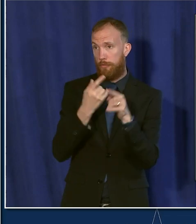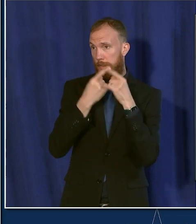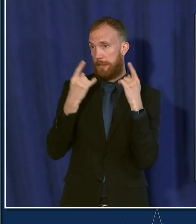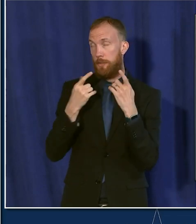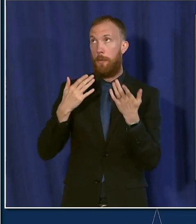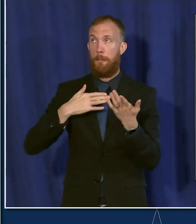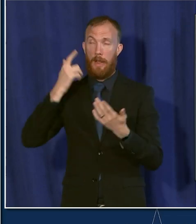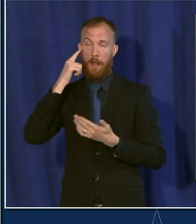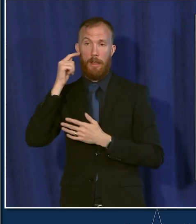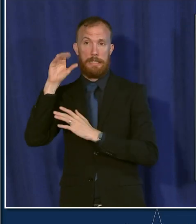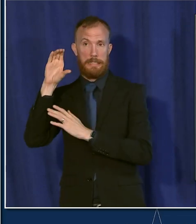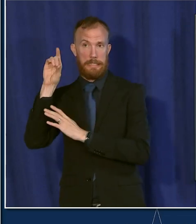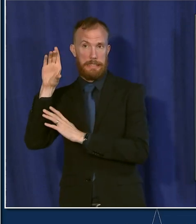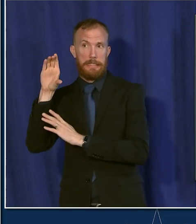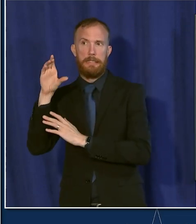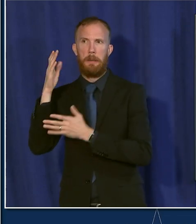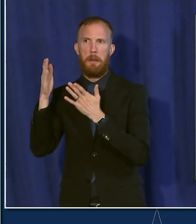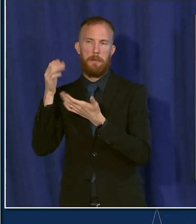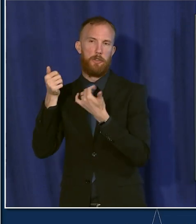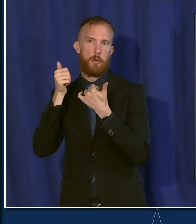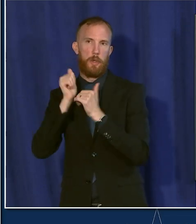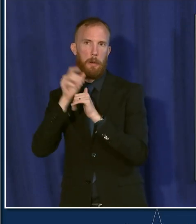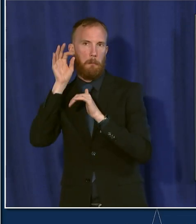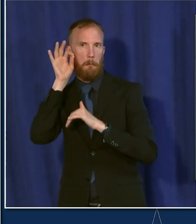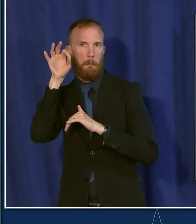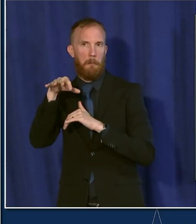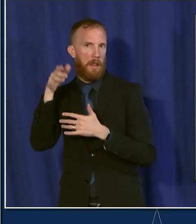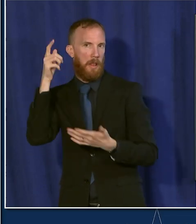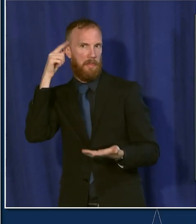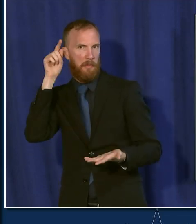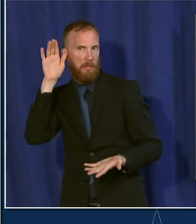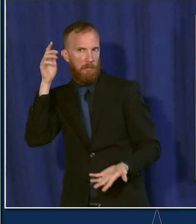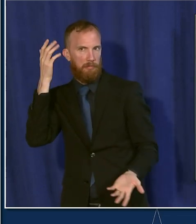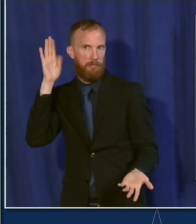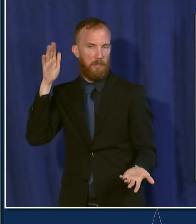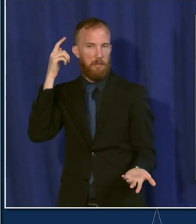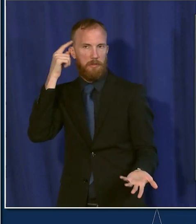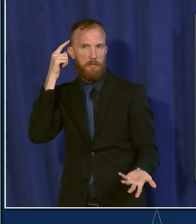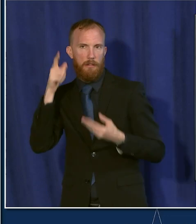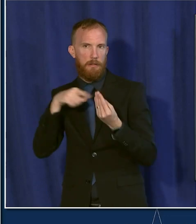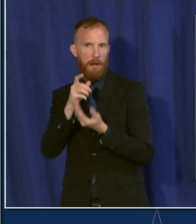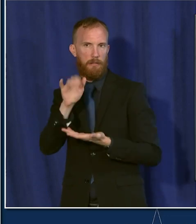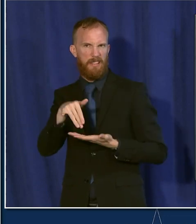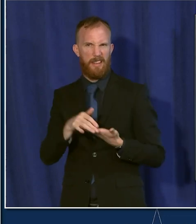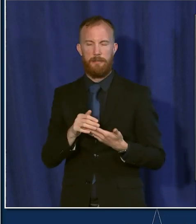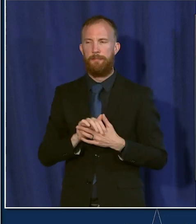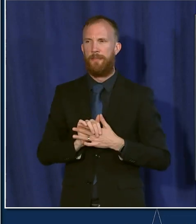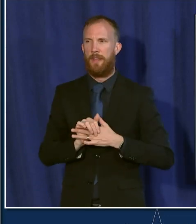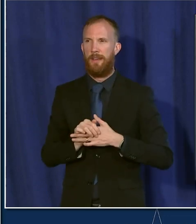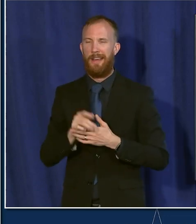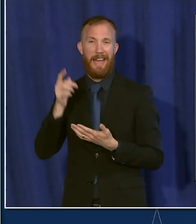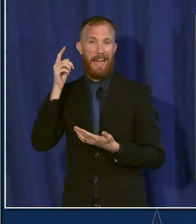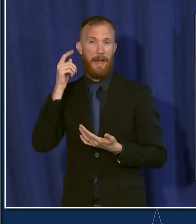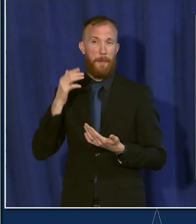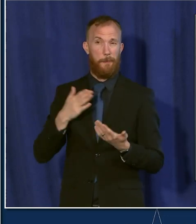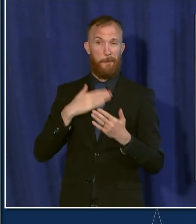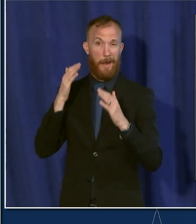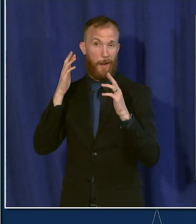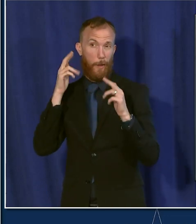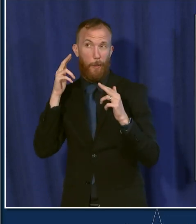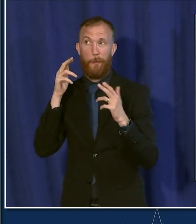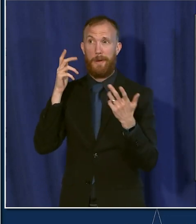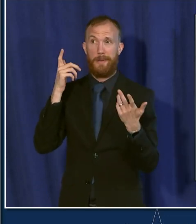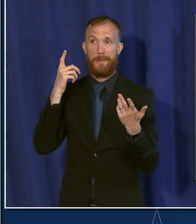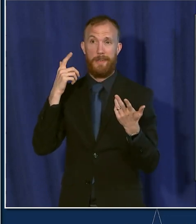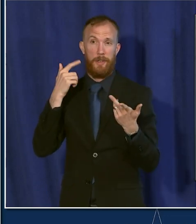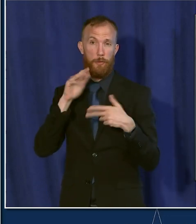trying to just weigh in a little bit on some of those conversations. They're trying to make sure that I would hope that the data,